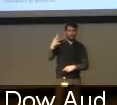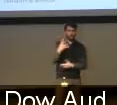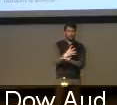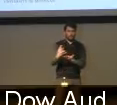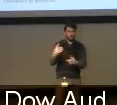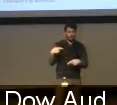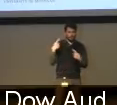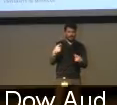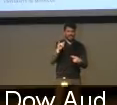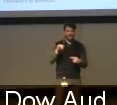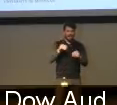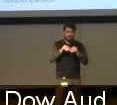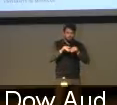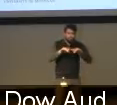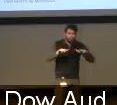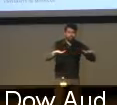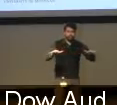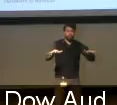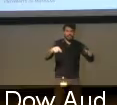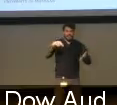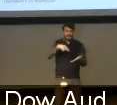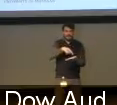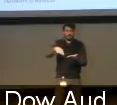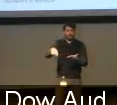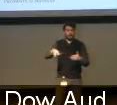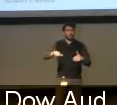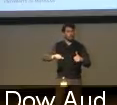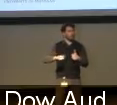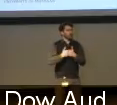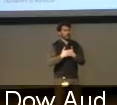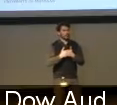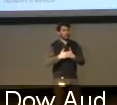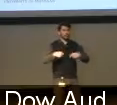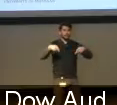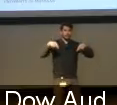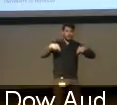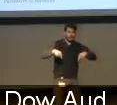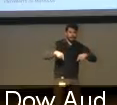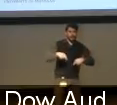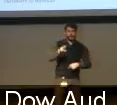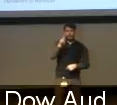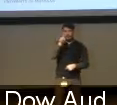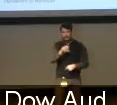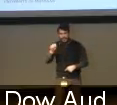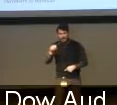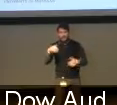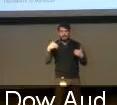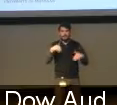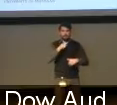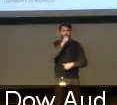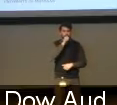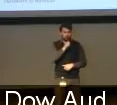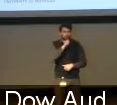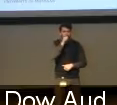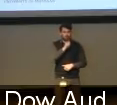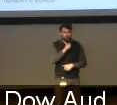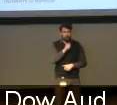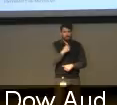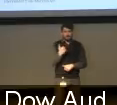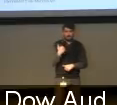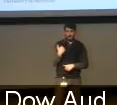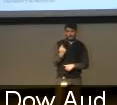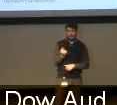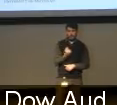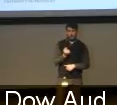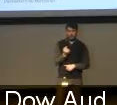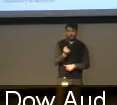very challenging week, I think, for everyone here and across the nation. Tuesday experienced